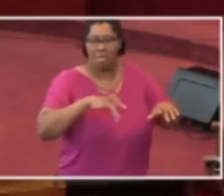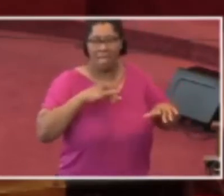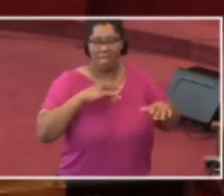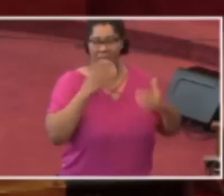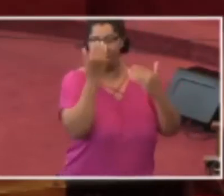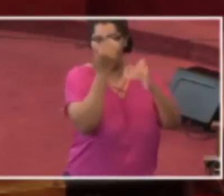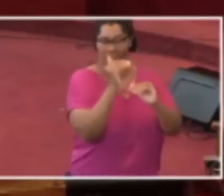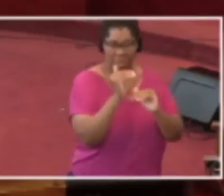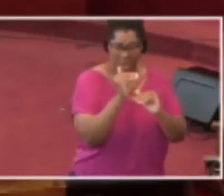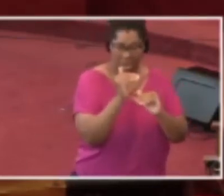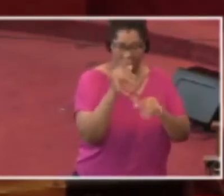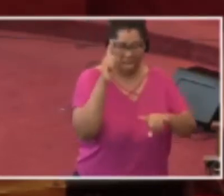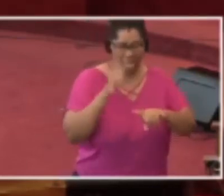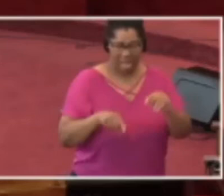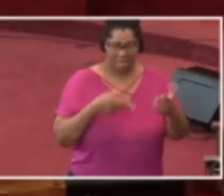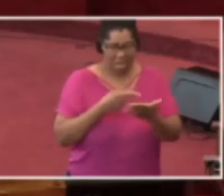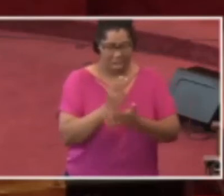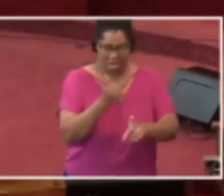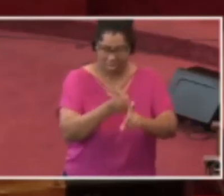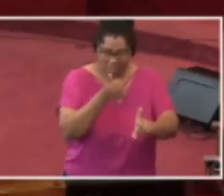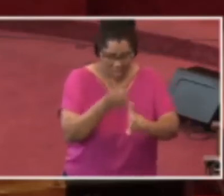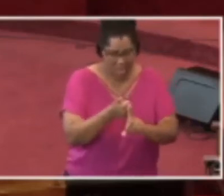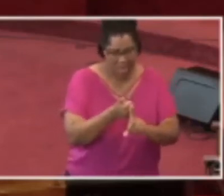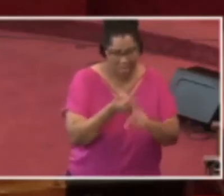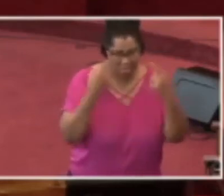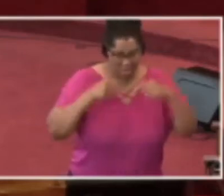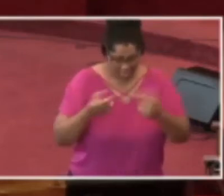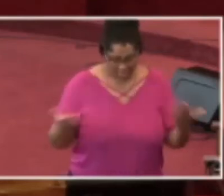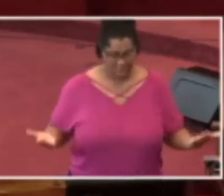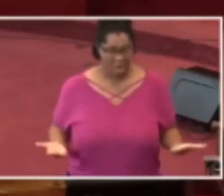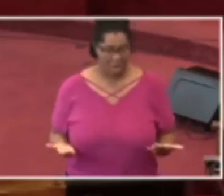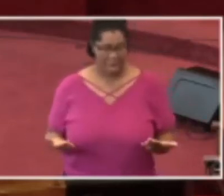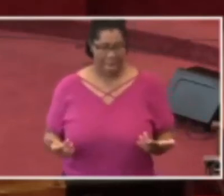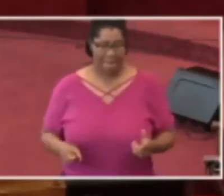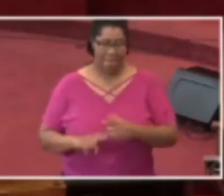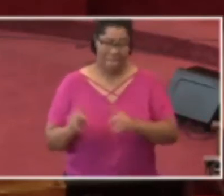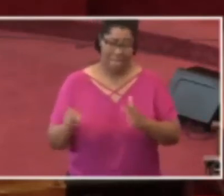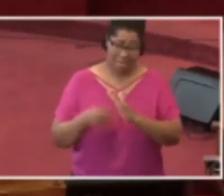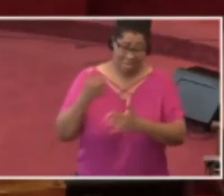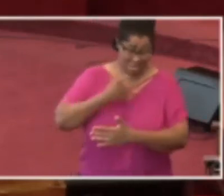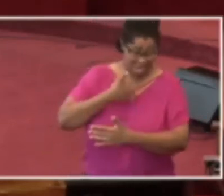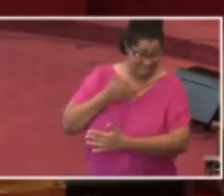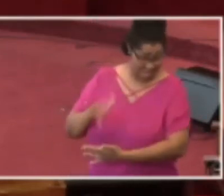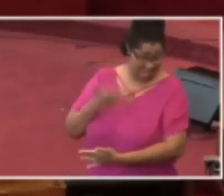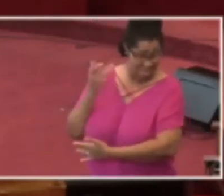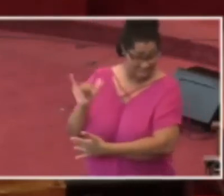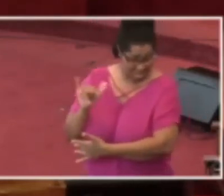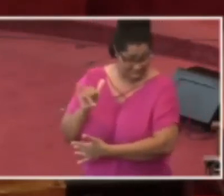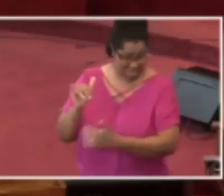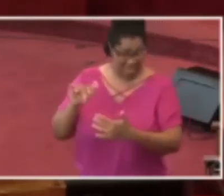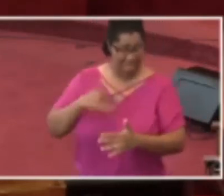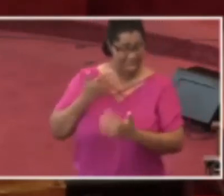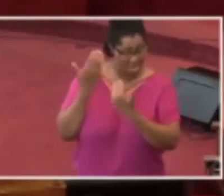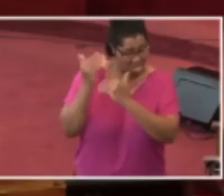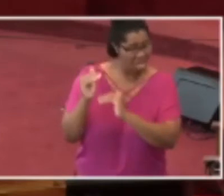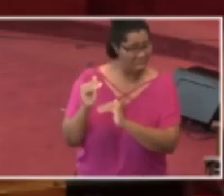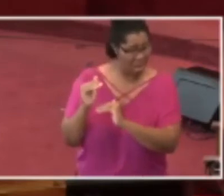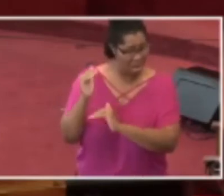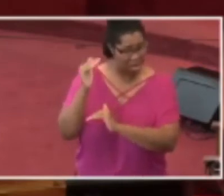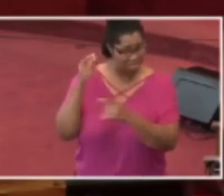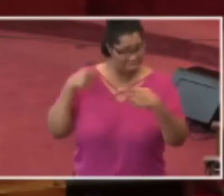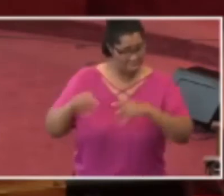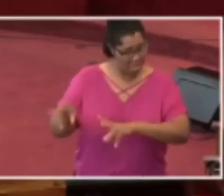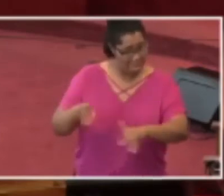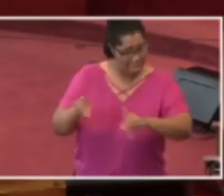can't be their most authentic self around me. But on the other hand, sometimes I feel hemmed in at the reception